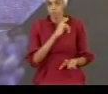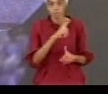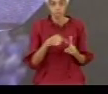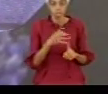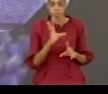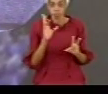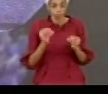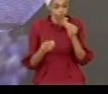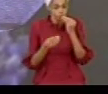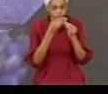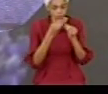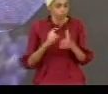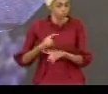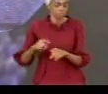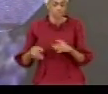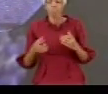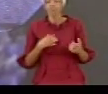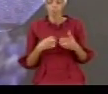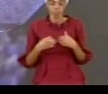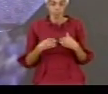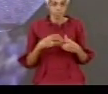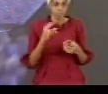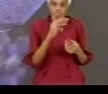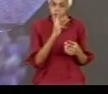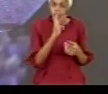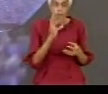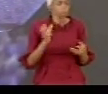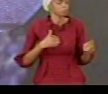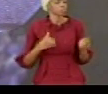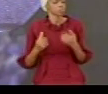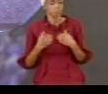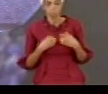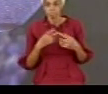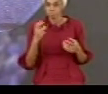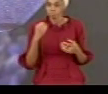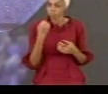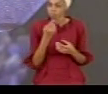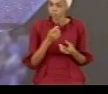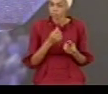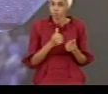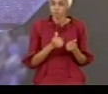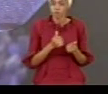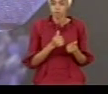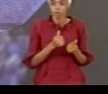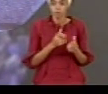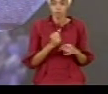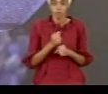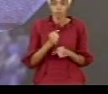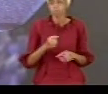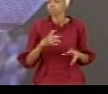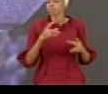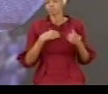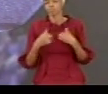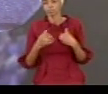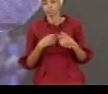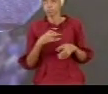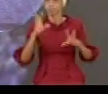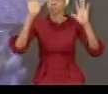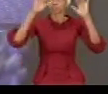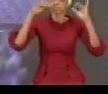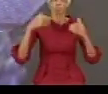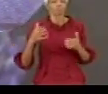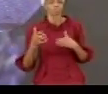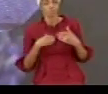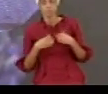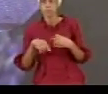they murmur. No water, they murmur. No meat, they murmur. When sunshine, murmur. When rain, murmur.